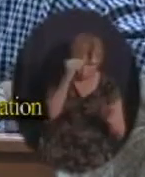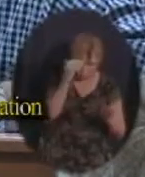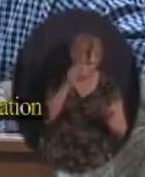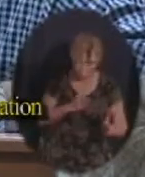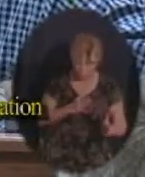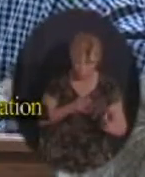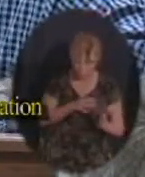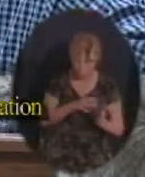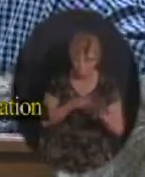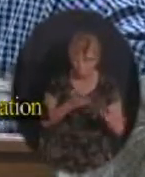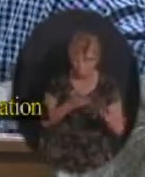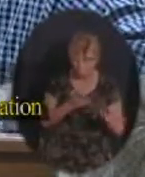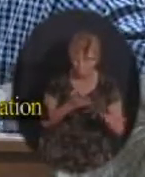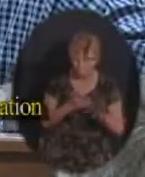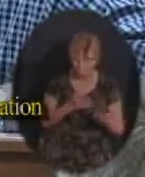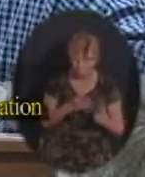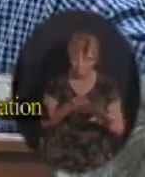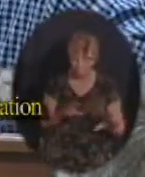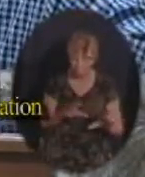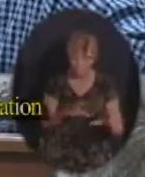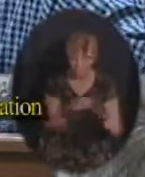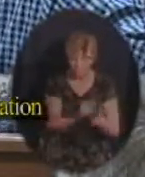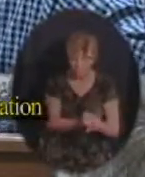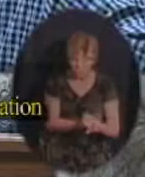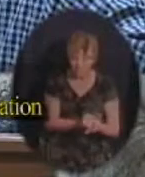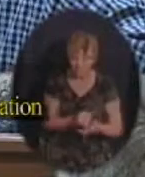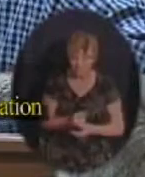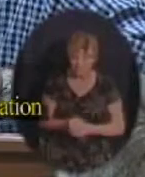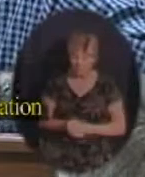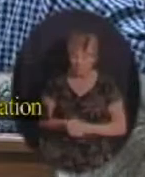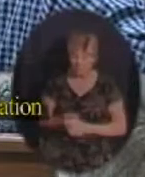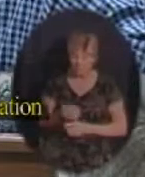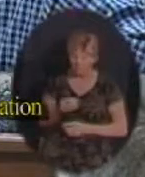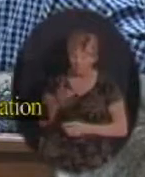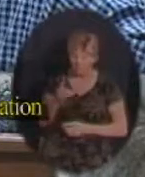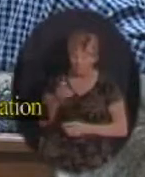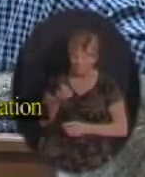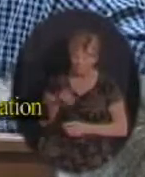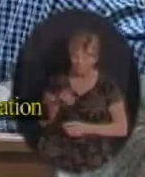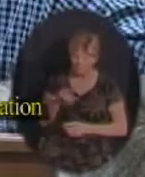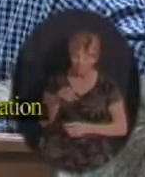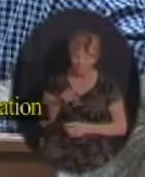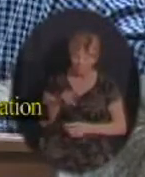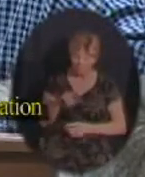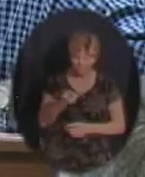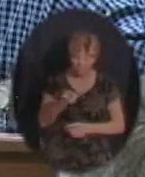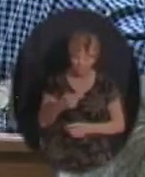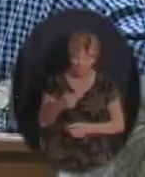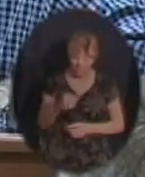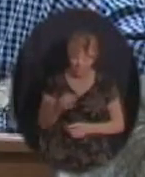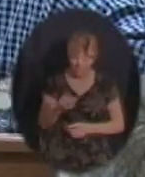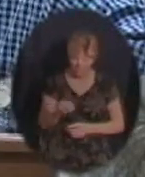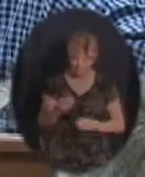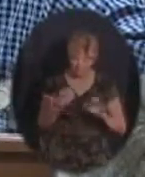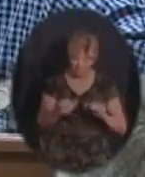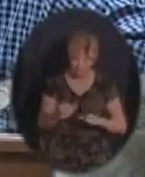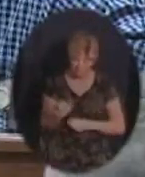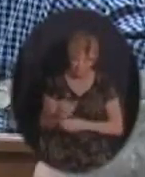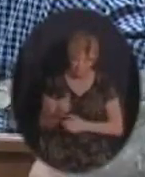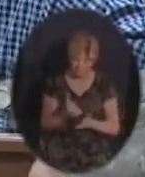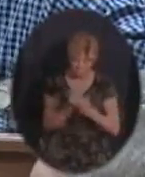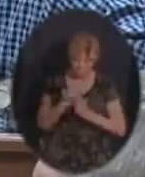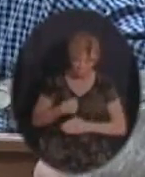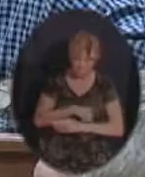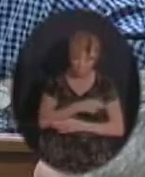guess some of the things that Dr. Bev Graham might advise us in terms of designing an effective evaluation program. And I think that's what we would want to